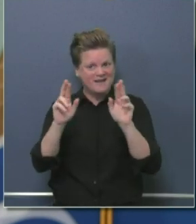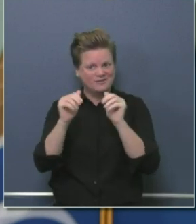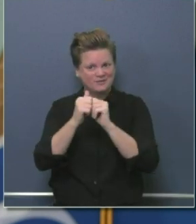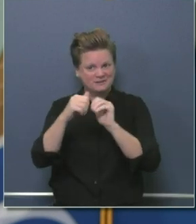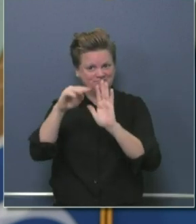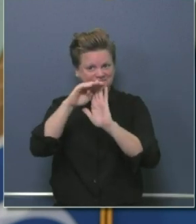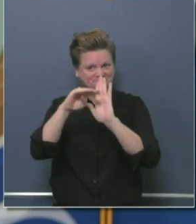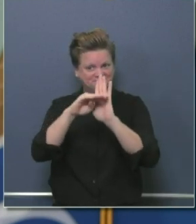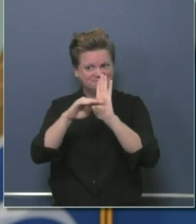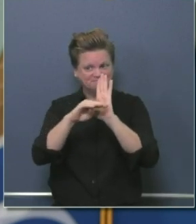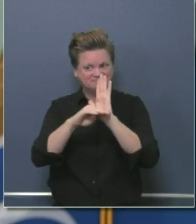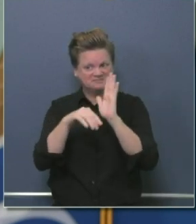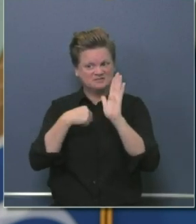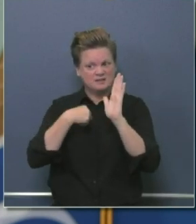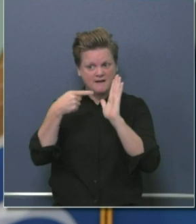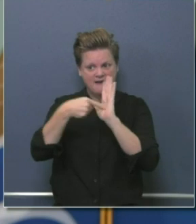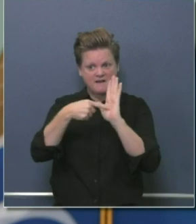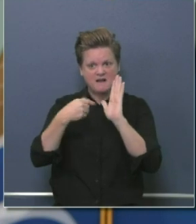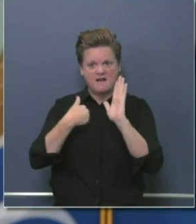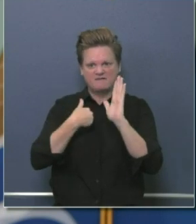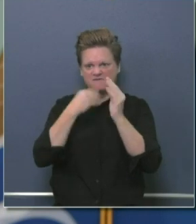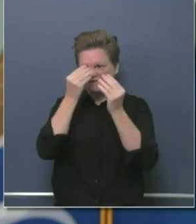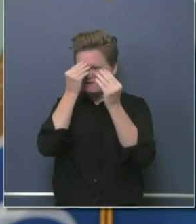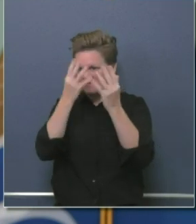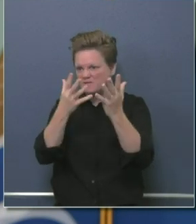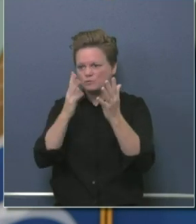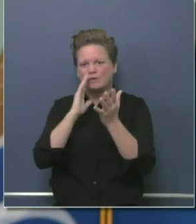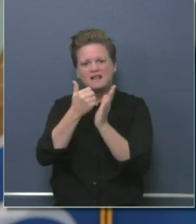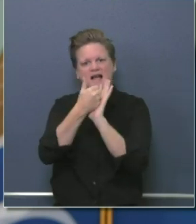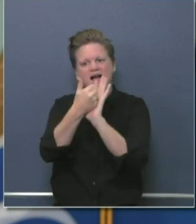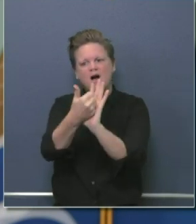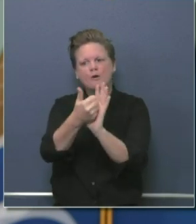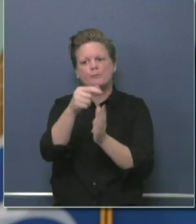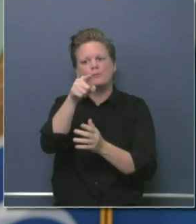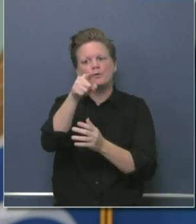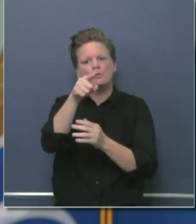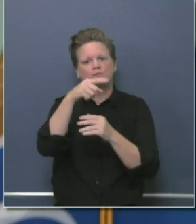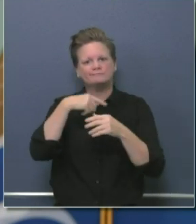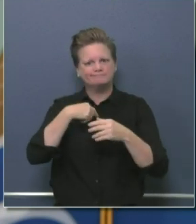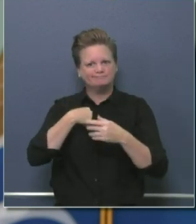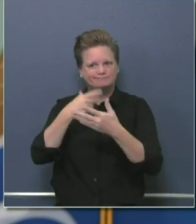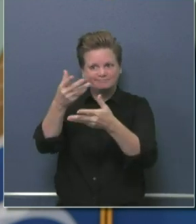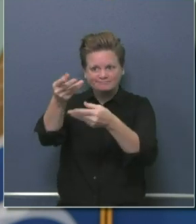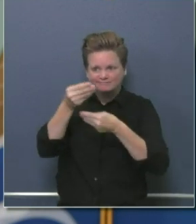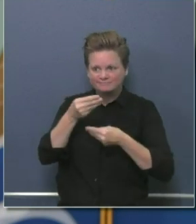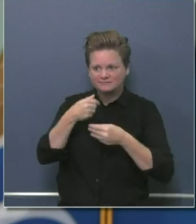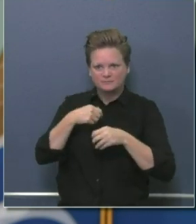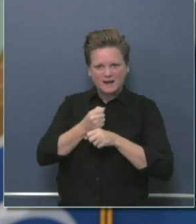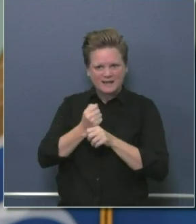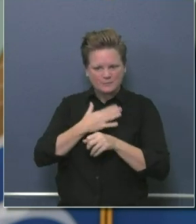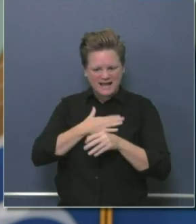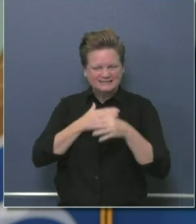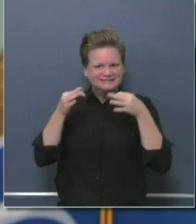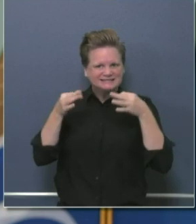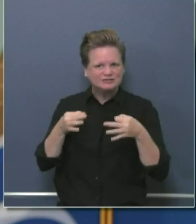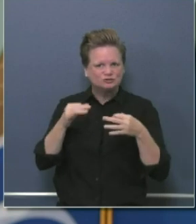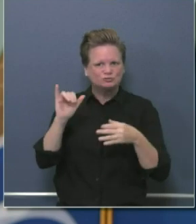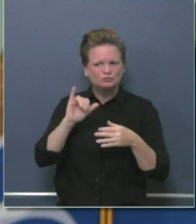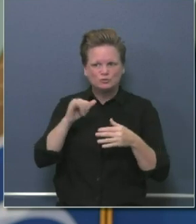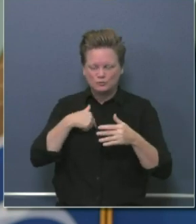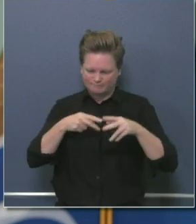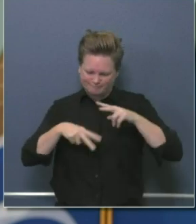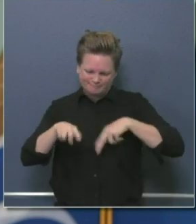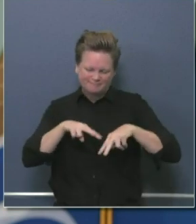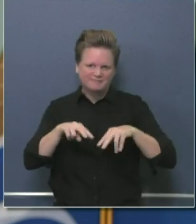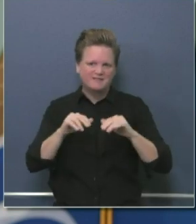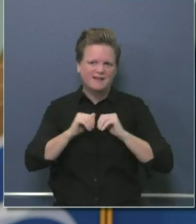dashboard of transparency in real time guiding our decision making over the course of the next